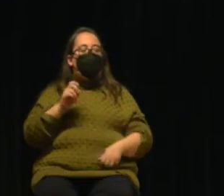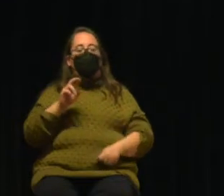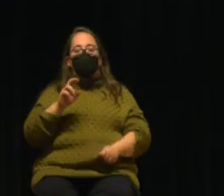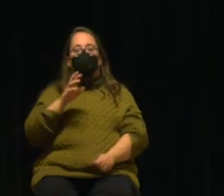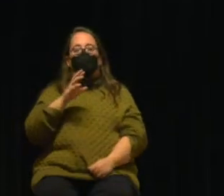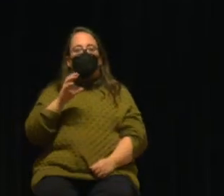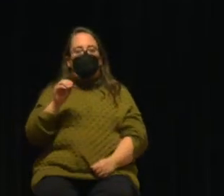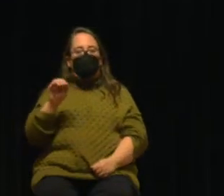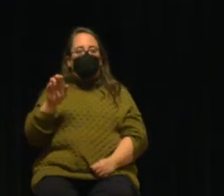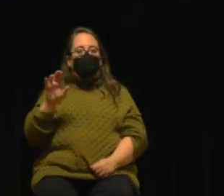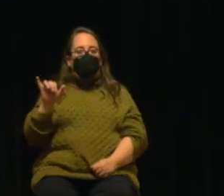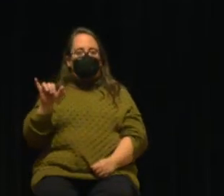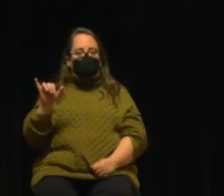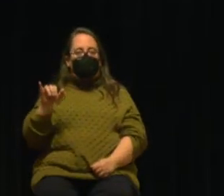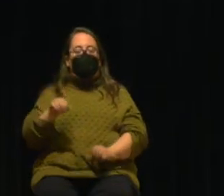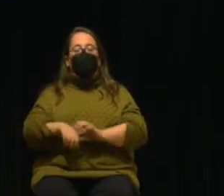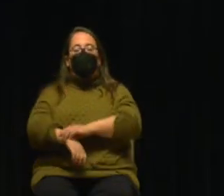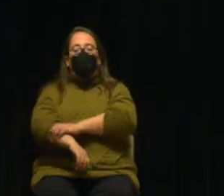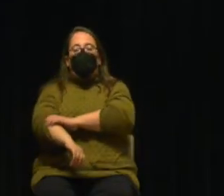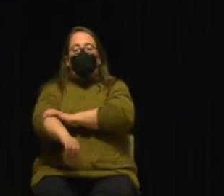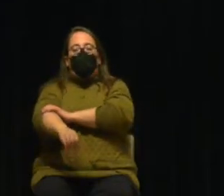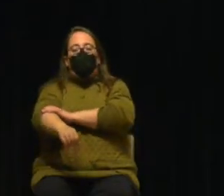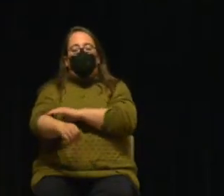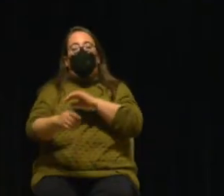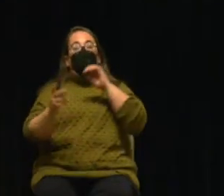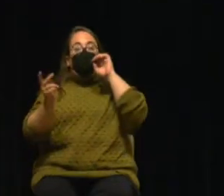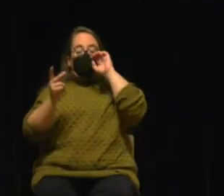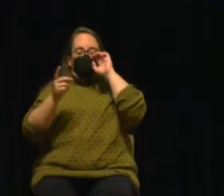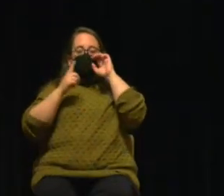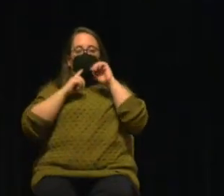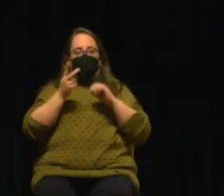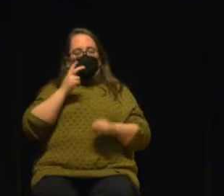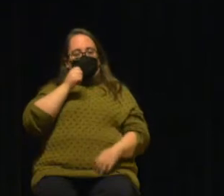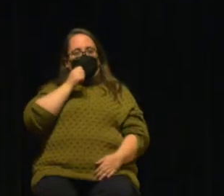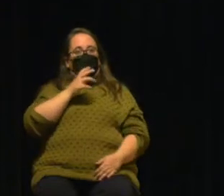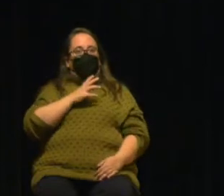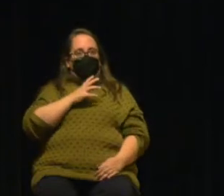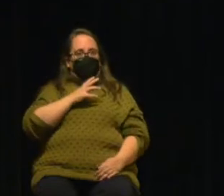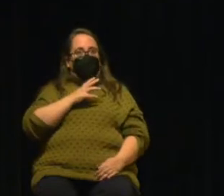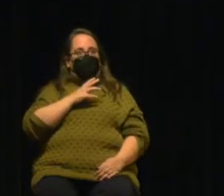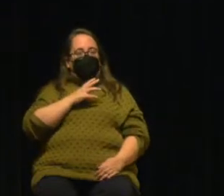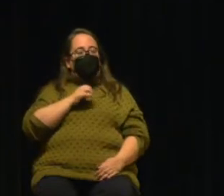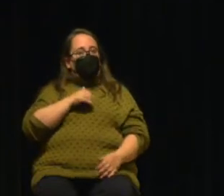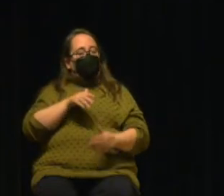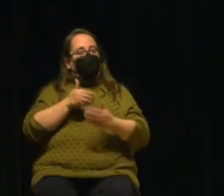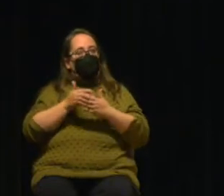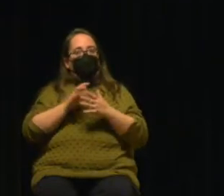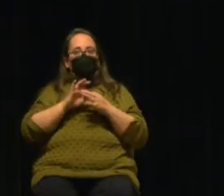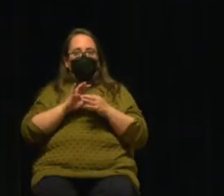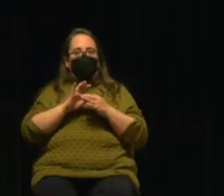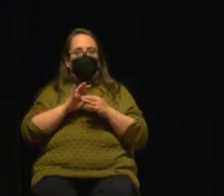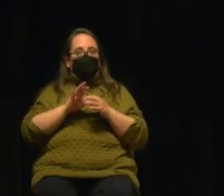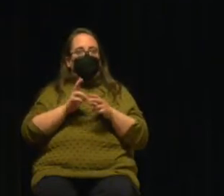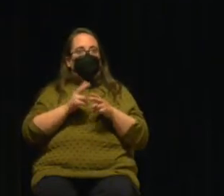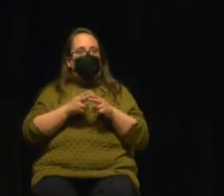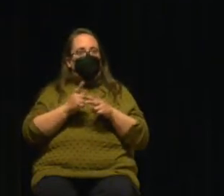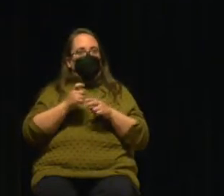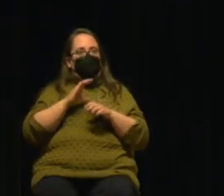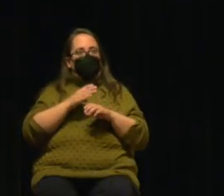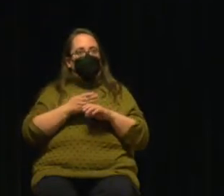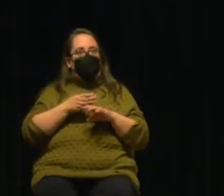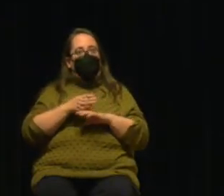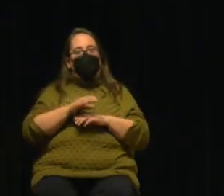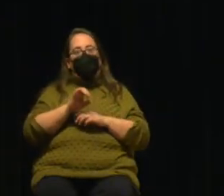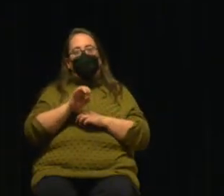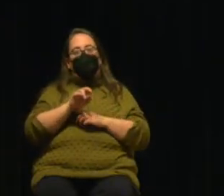Carey? Sure. These are two women with whom he has a close relationship. So he names one of his daughters after